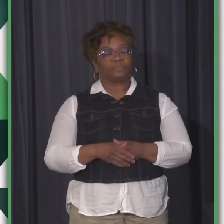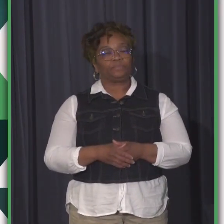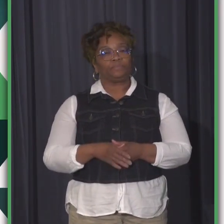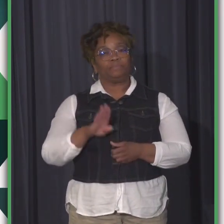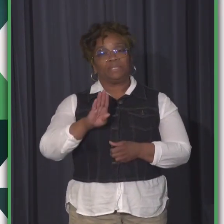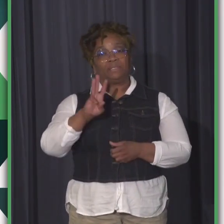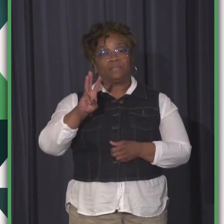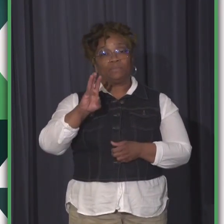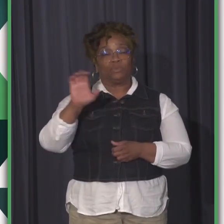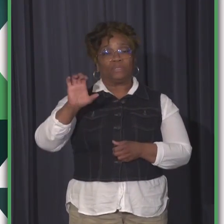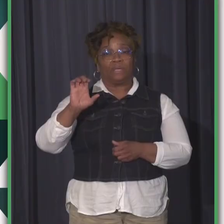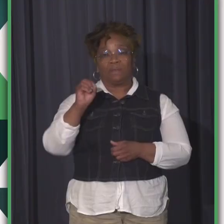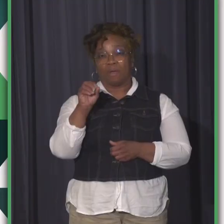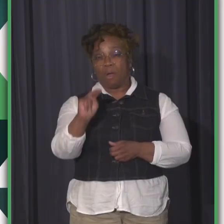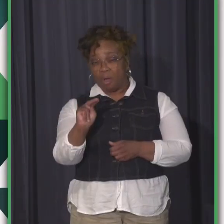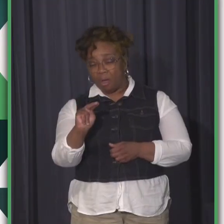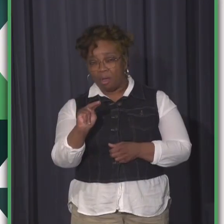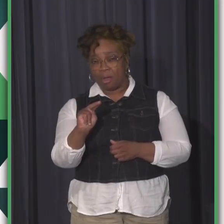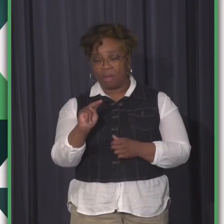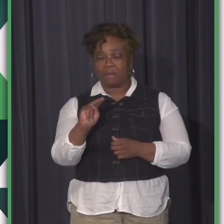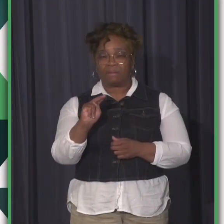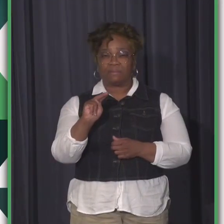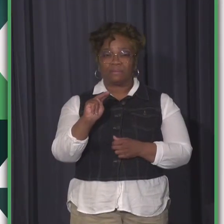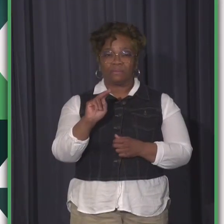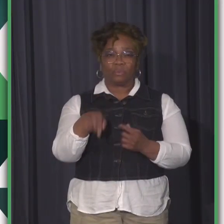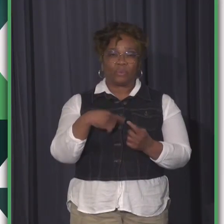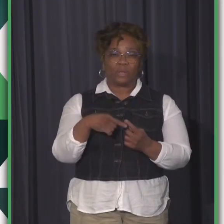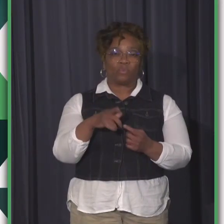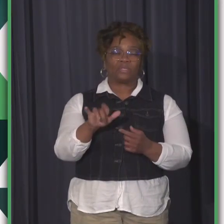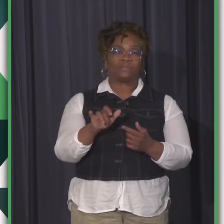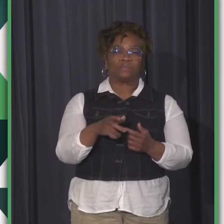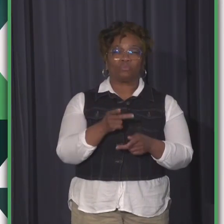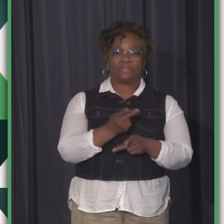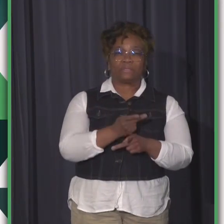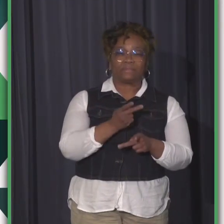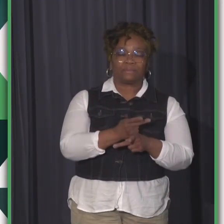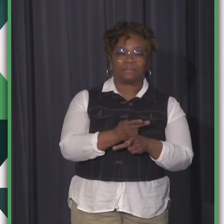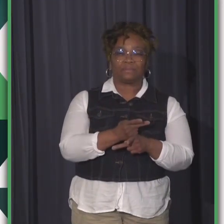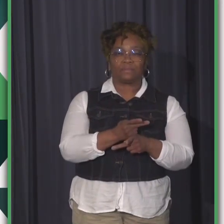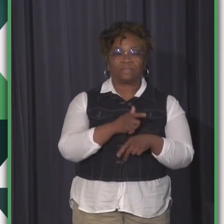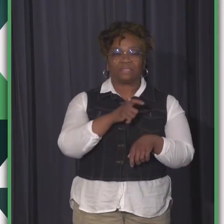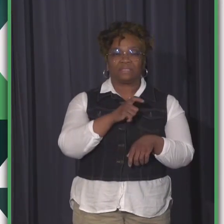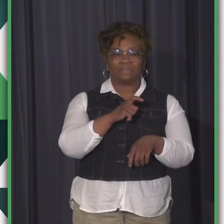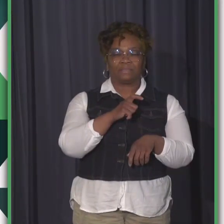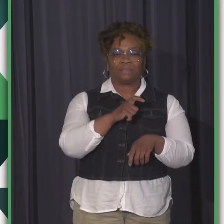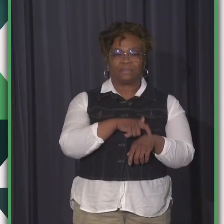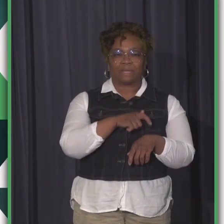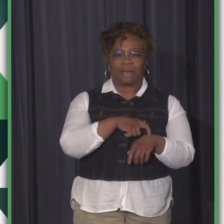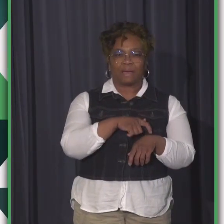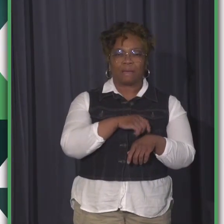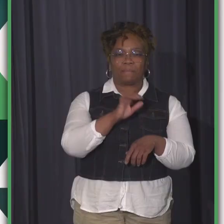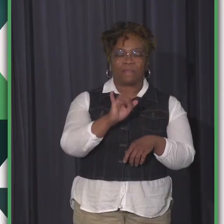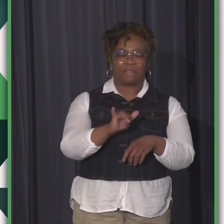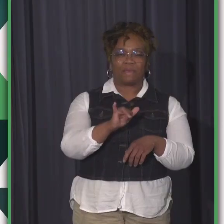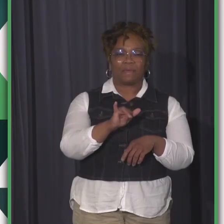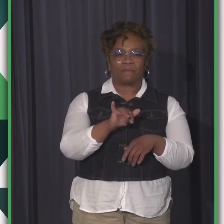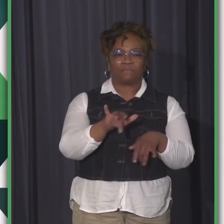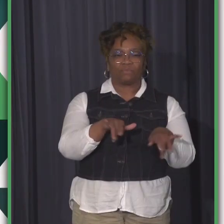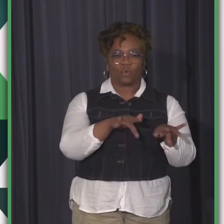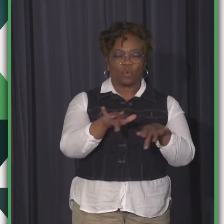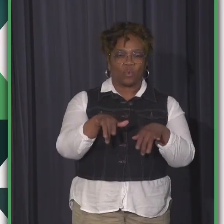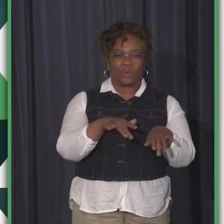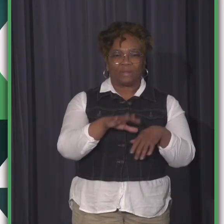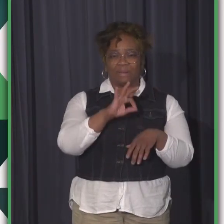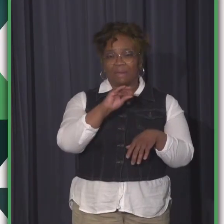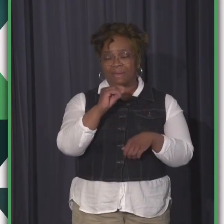someone mentioned it before a couple months ago. Okay. But what's the retention period of that footage? Is it 90 days, 60? Is it